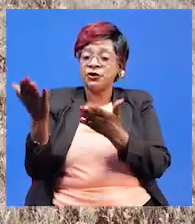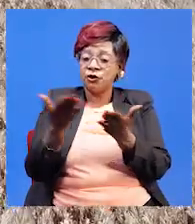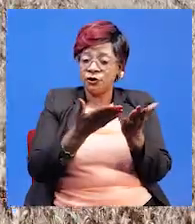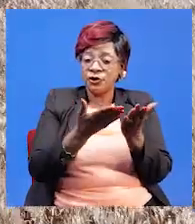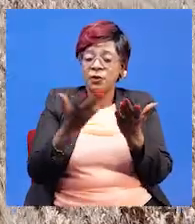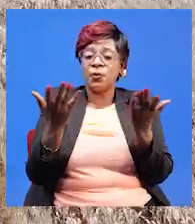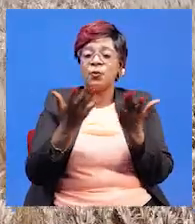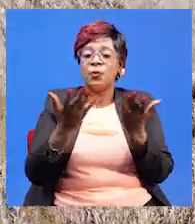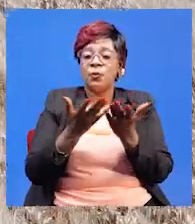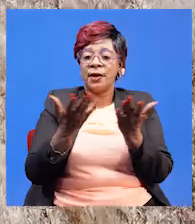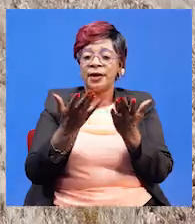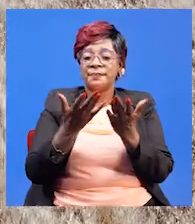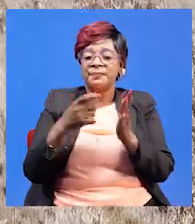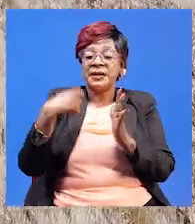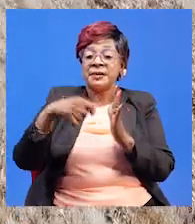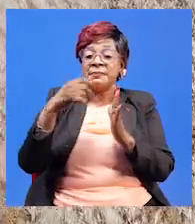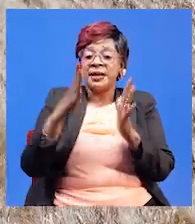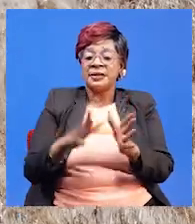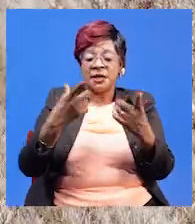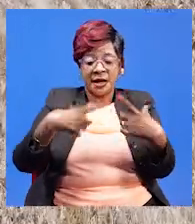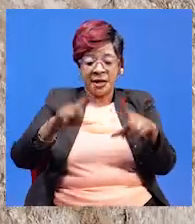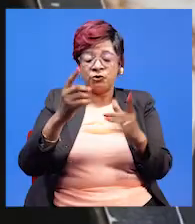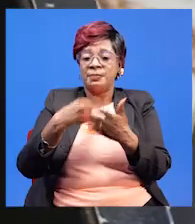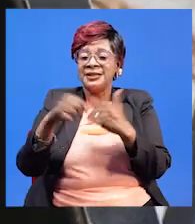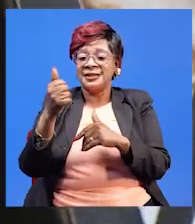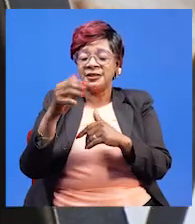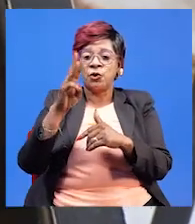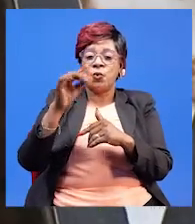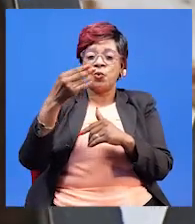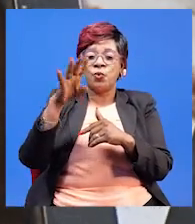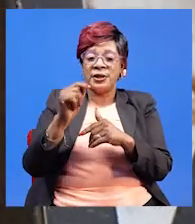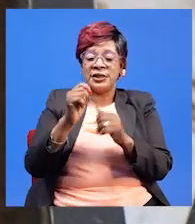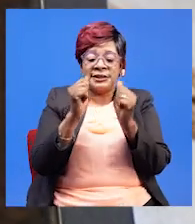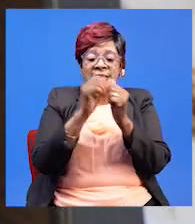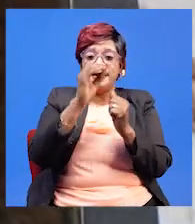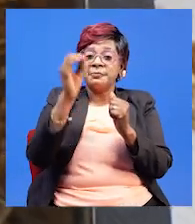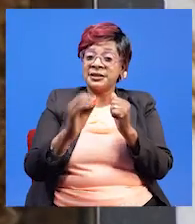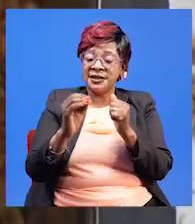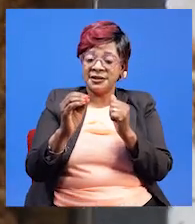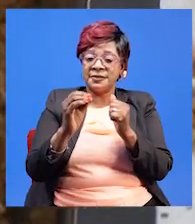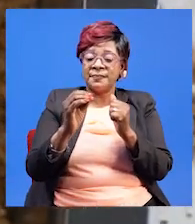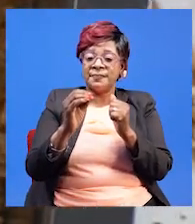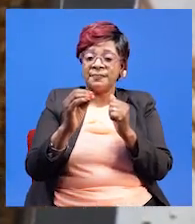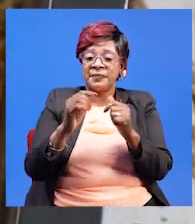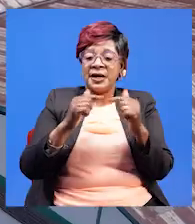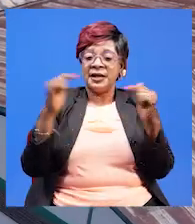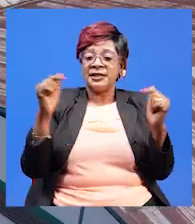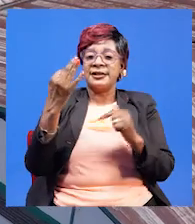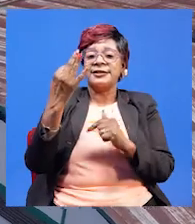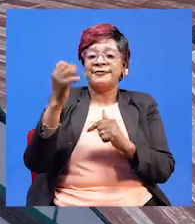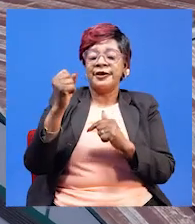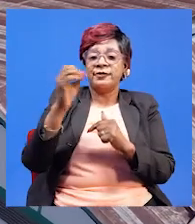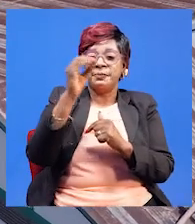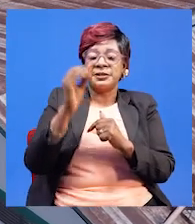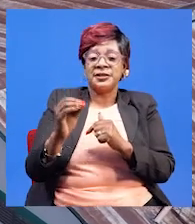introduced, where millers were allowed to purchase wheat at only 10% against the